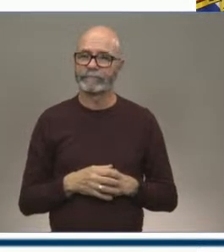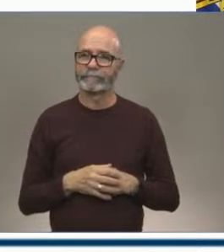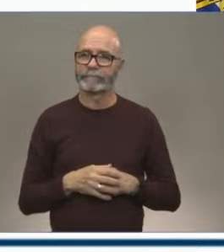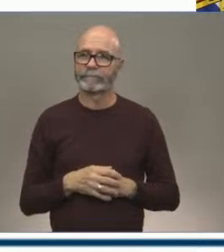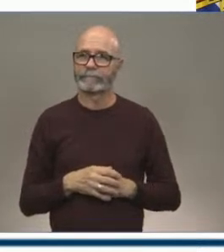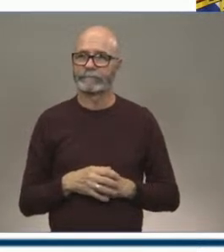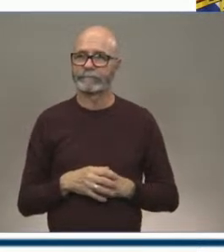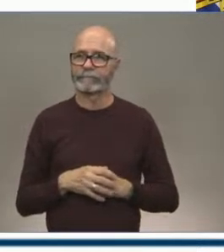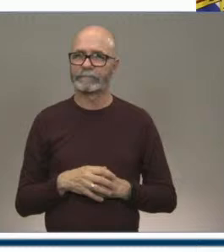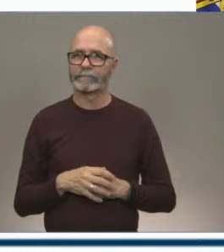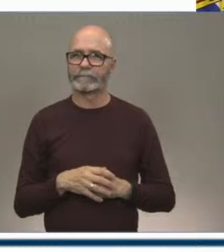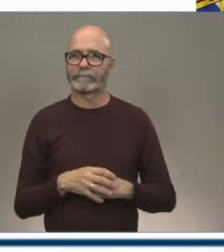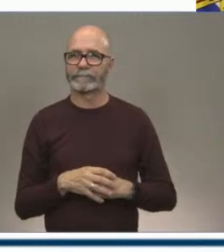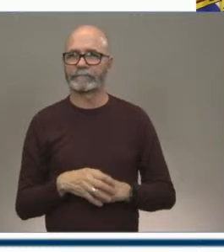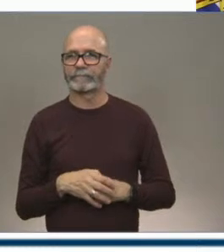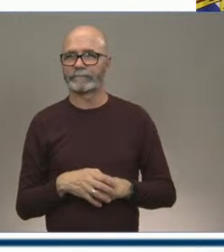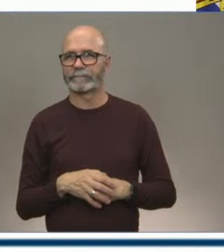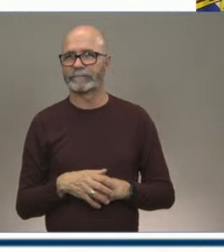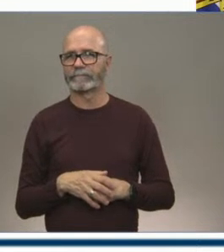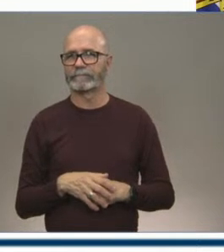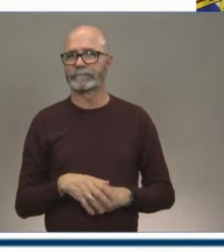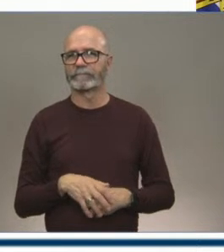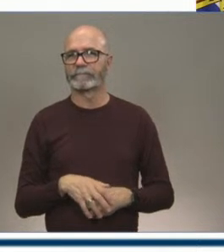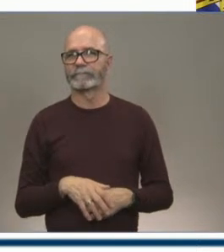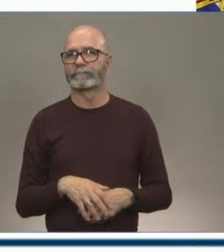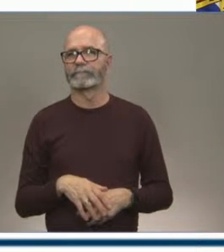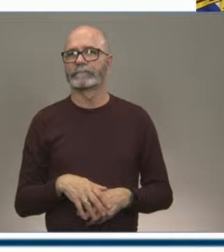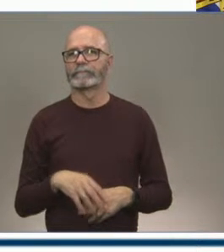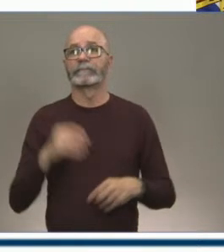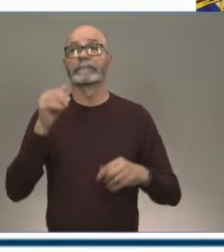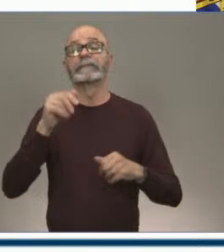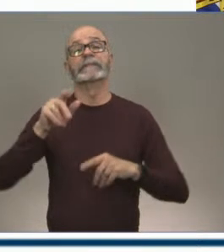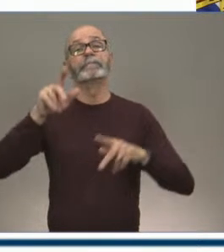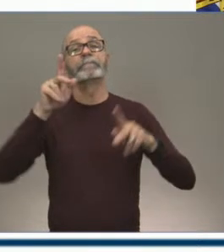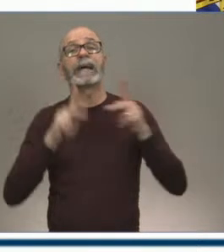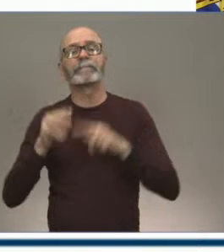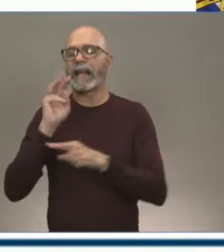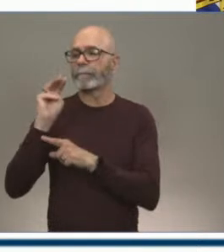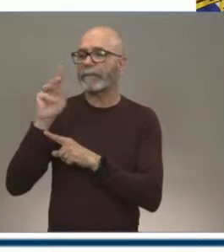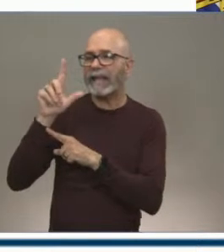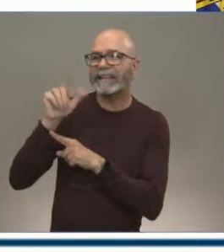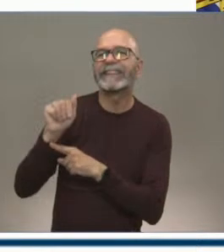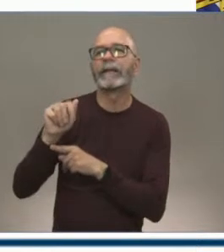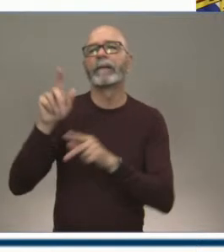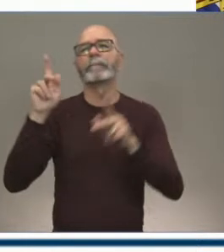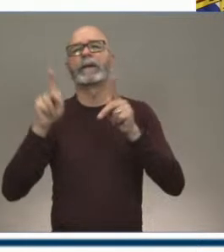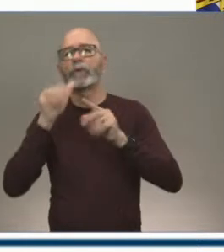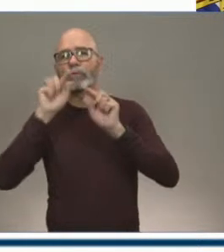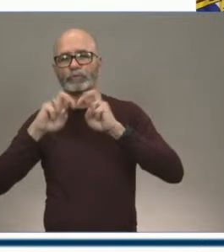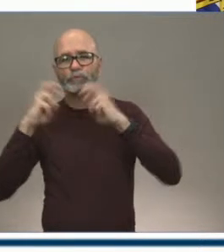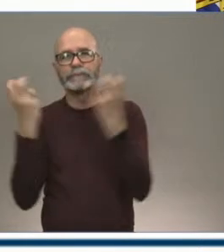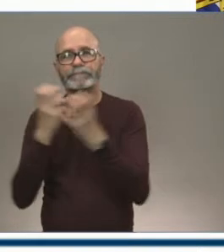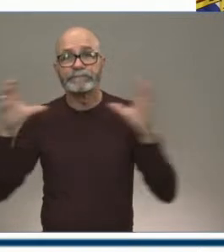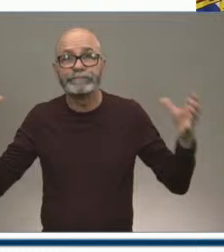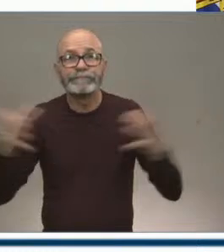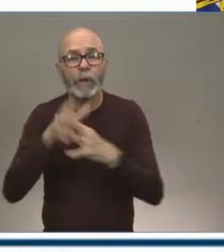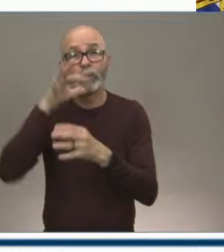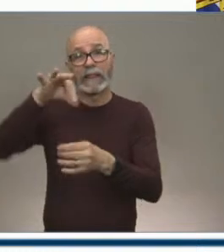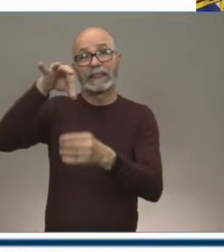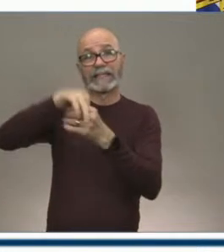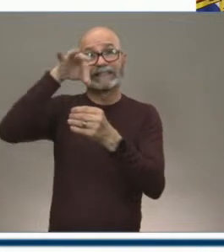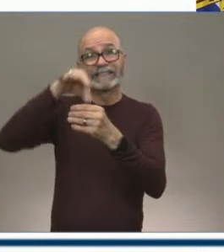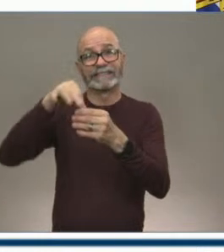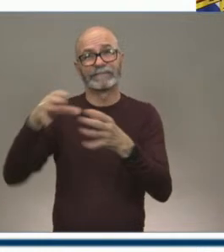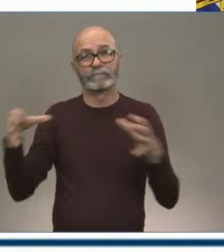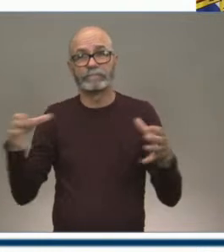MLA seat or continue on to the next election is called. My understanding is that they haven't heard yet. I'm wondering if you can tell us if you'll stay